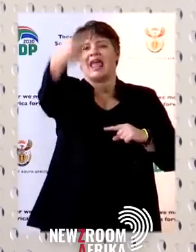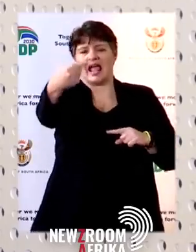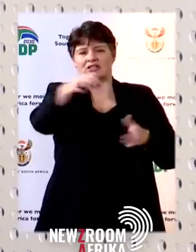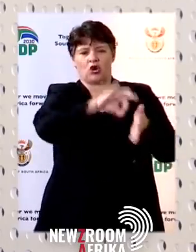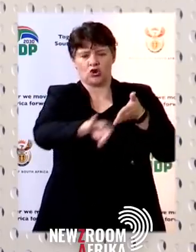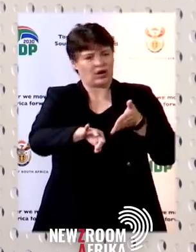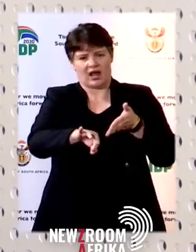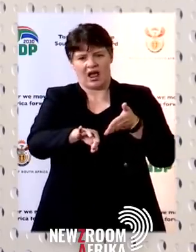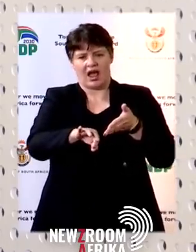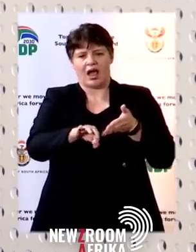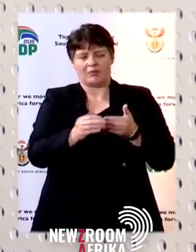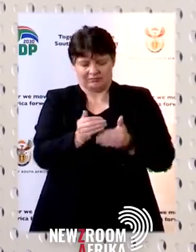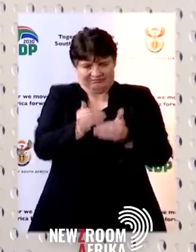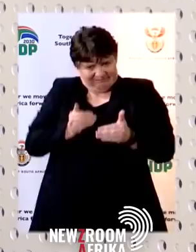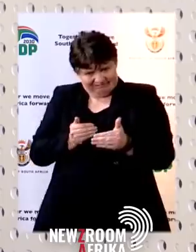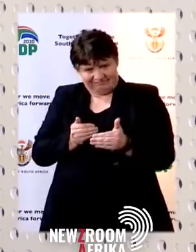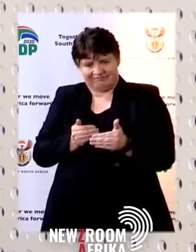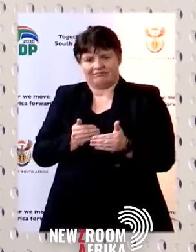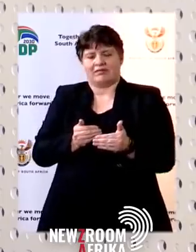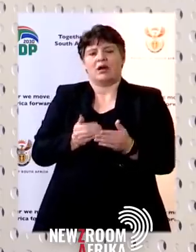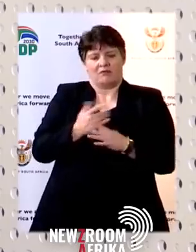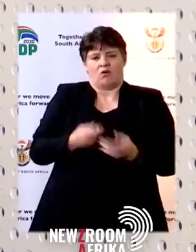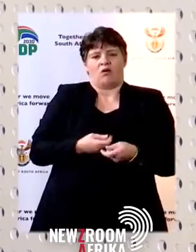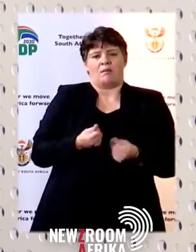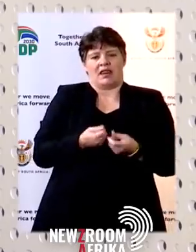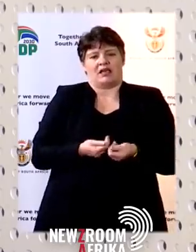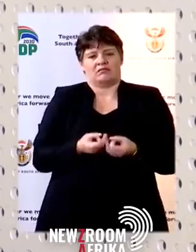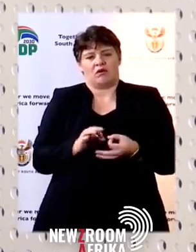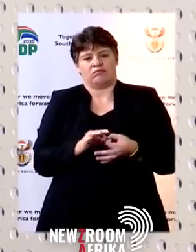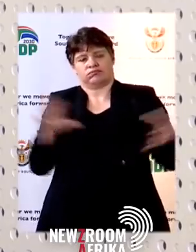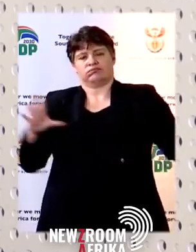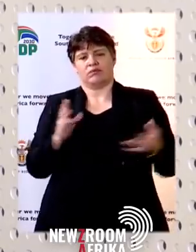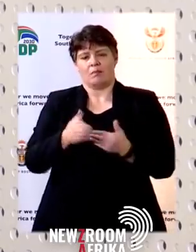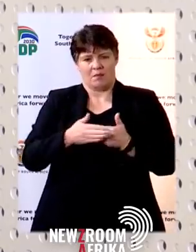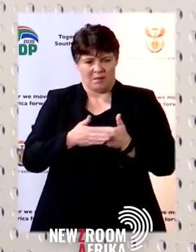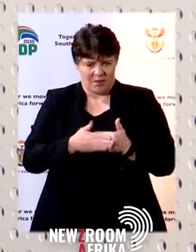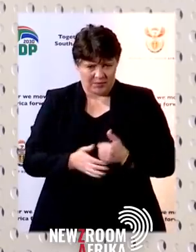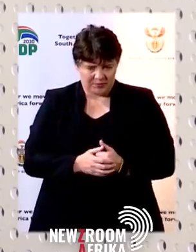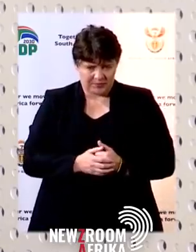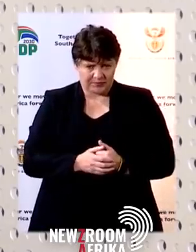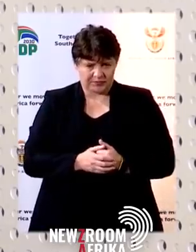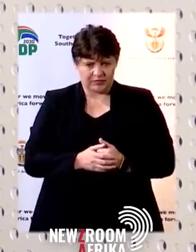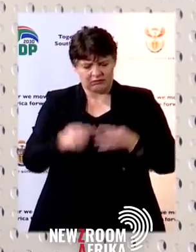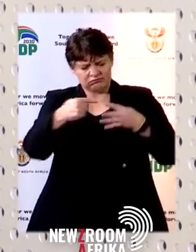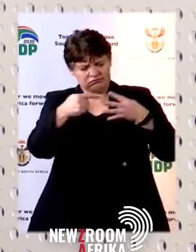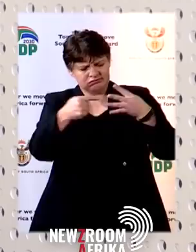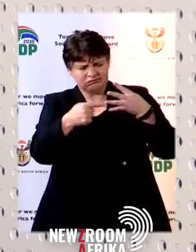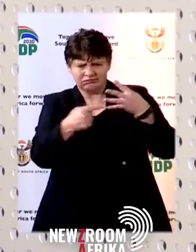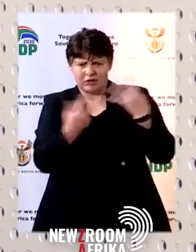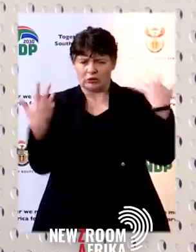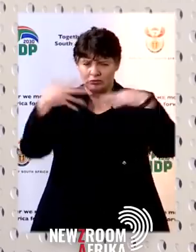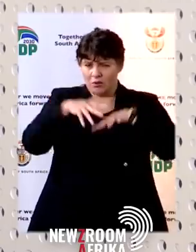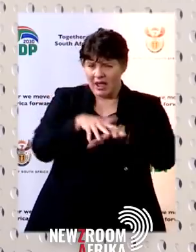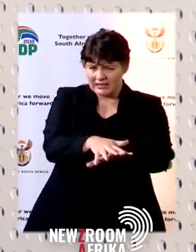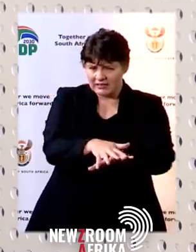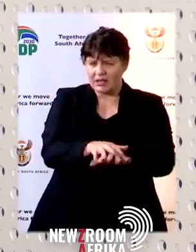contract anniversary date. The combined effect of these revenue and expenditure measures